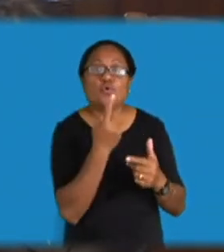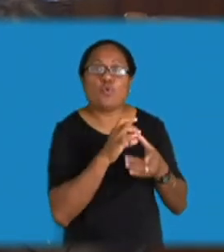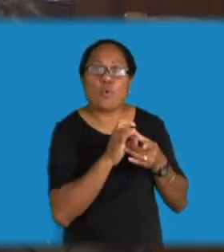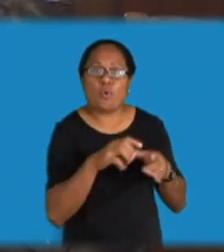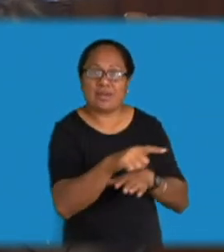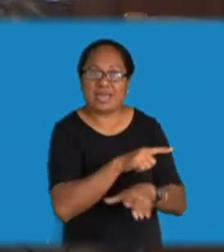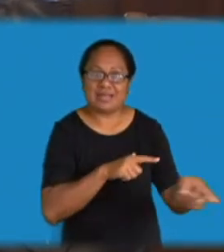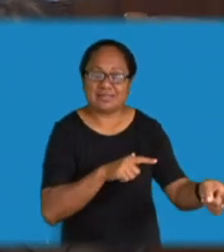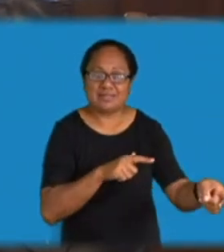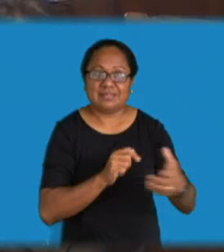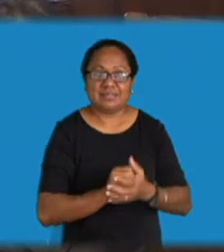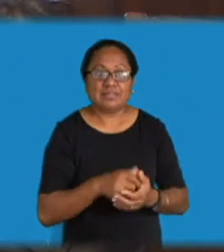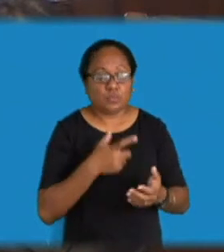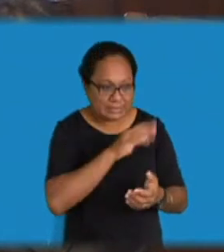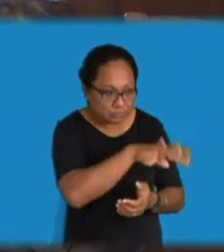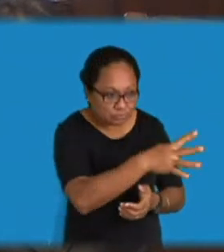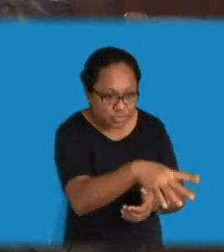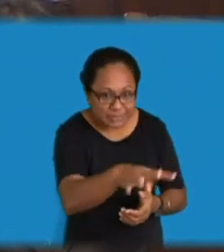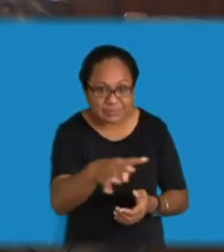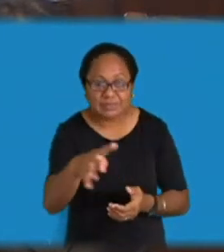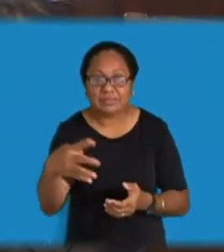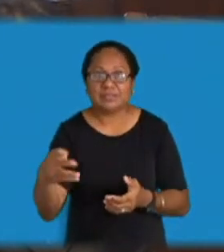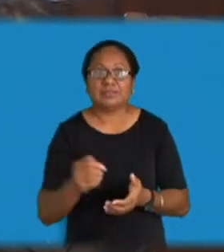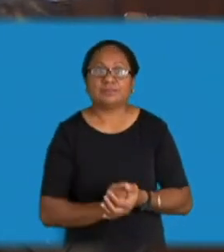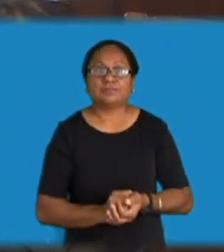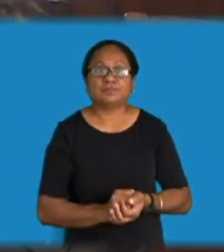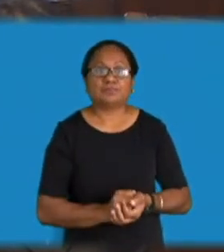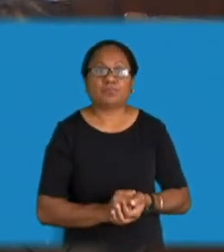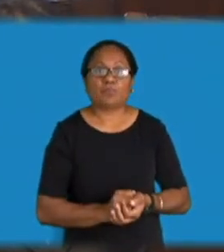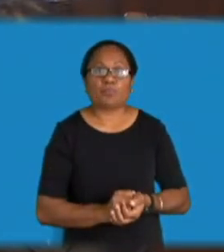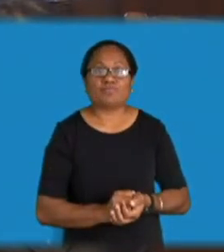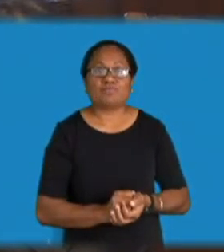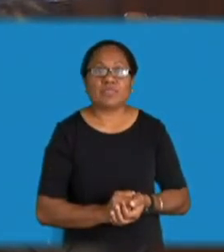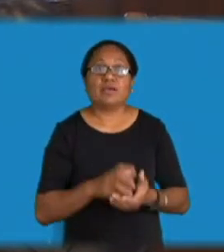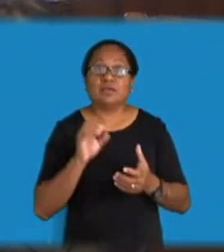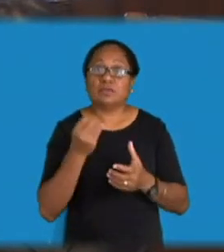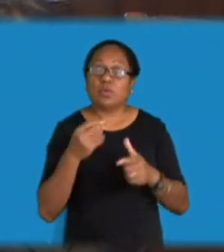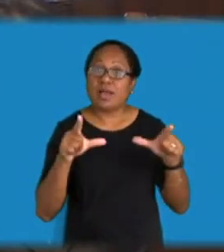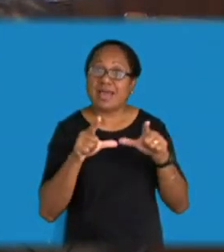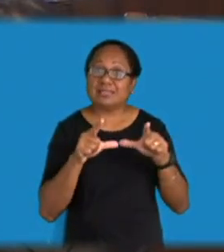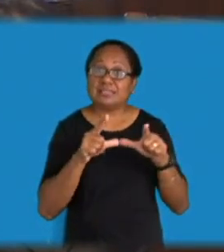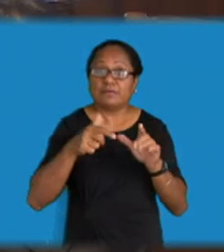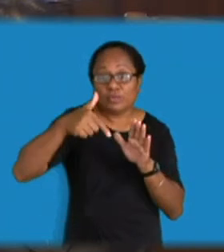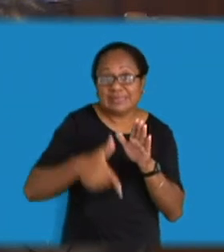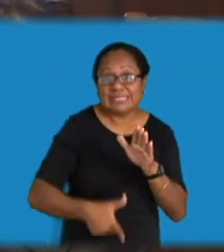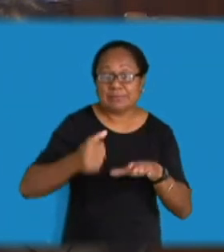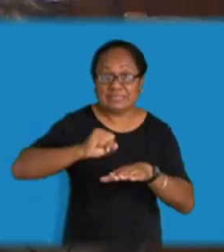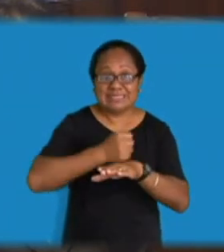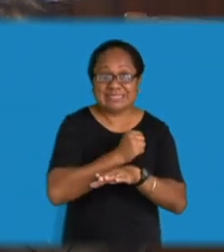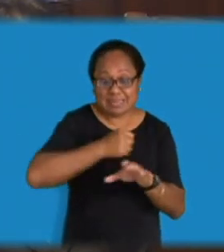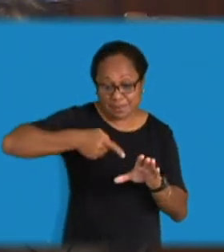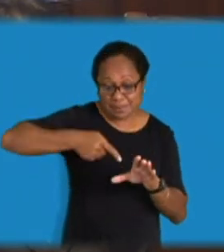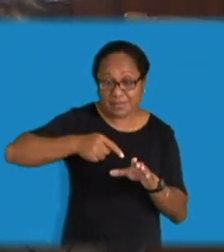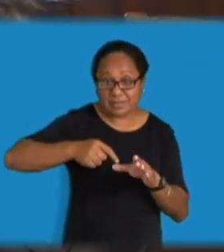impact assessment would need to be completed by the applicants. Therefore, Madam Speaker, a license for deep sea mining cannot be